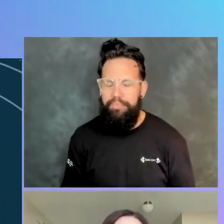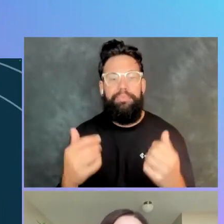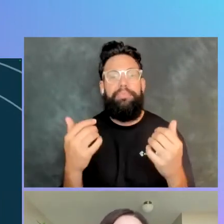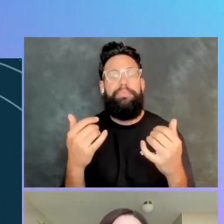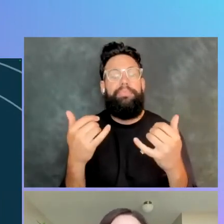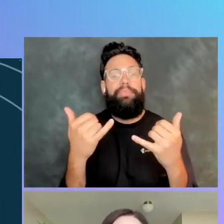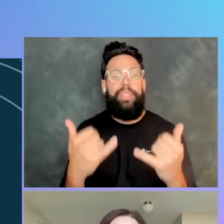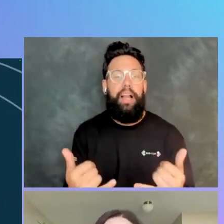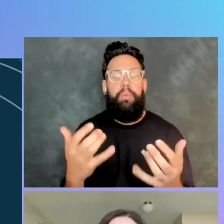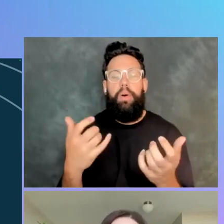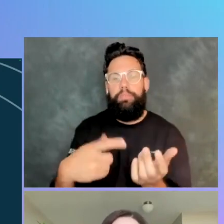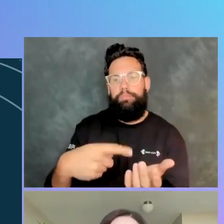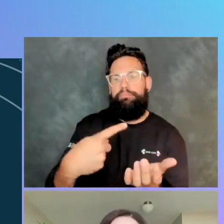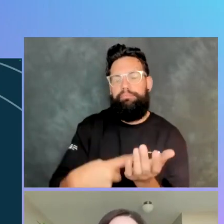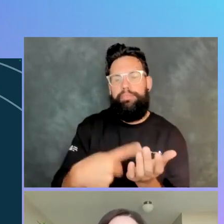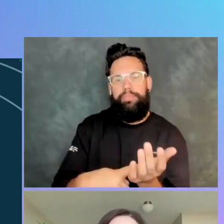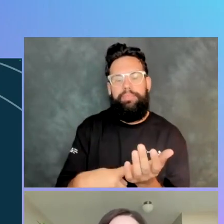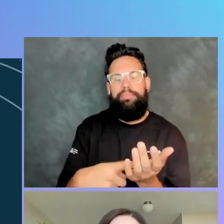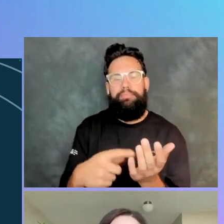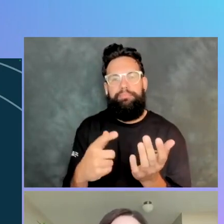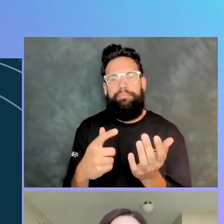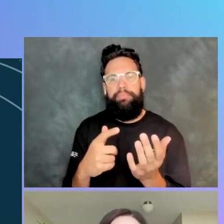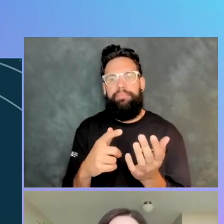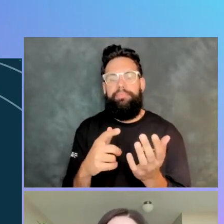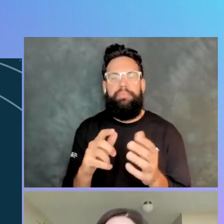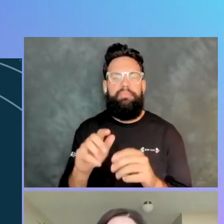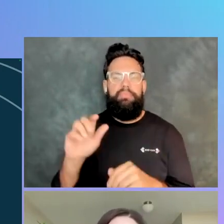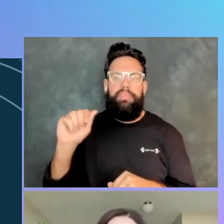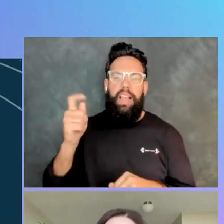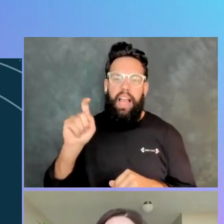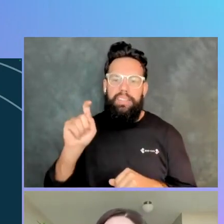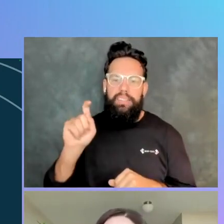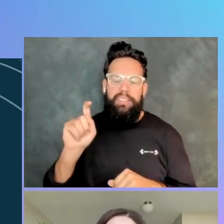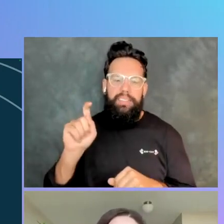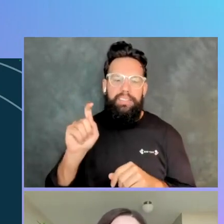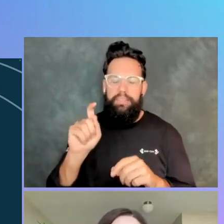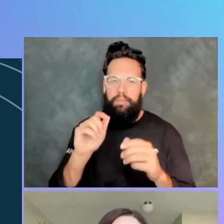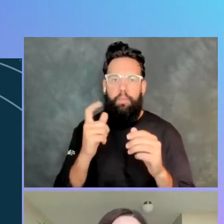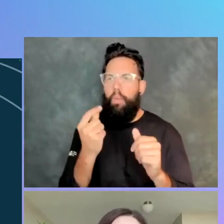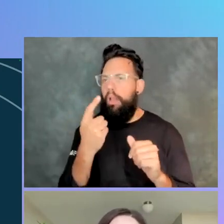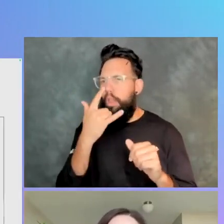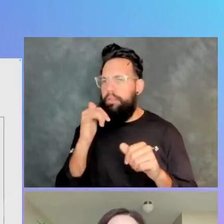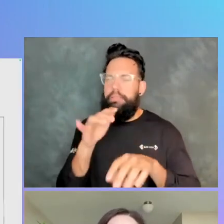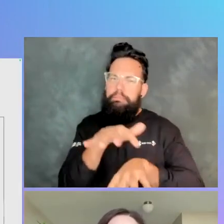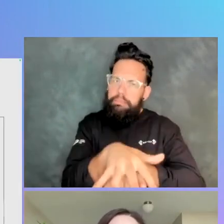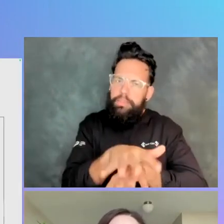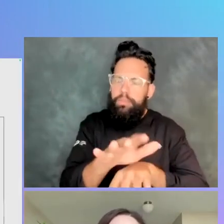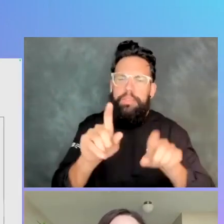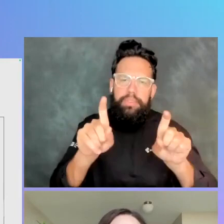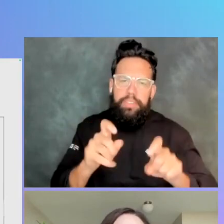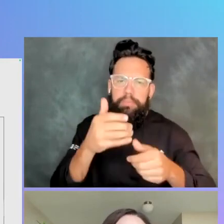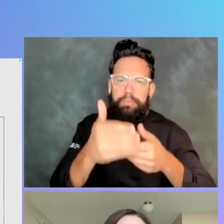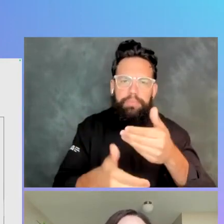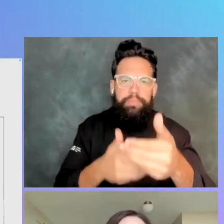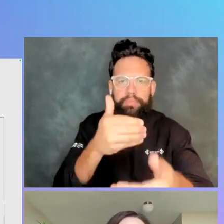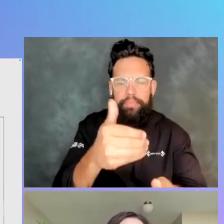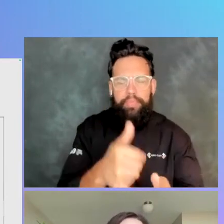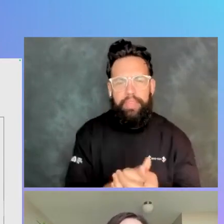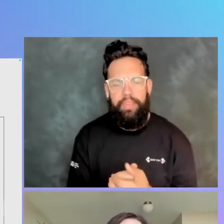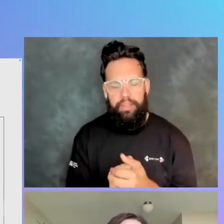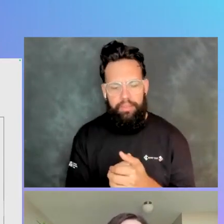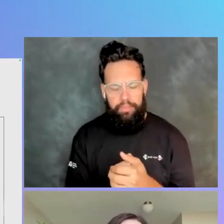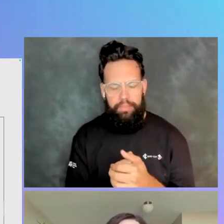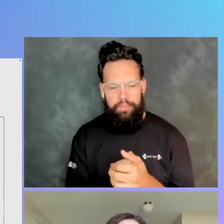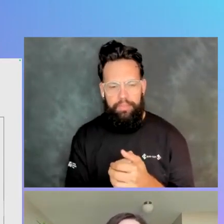testing process, I just want to maybe have a shout out for a best practice that I would recommend, something for you to consider. I talked about kind of those